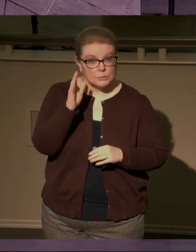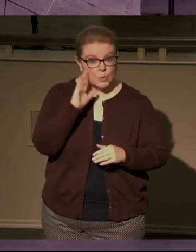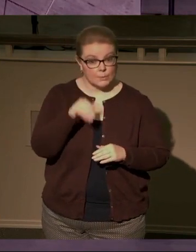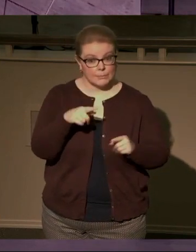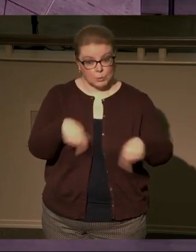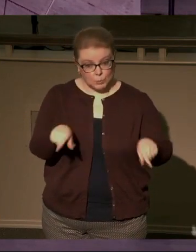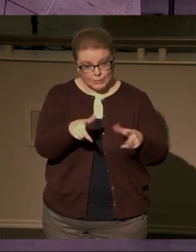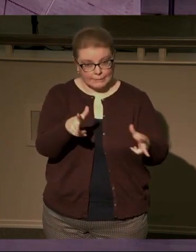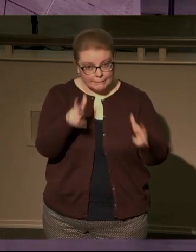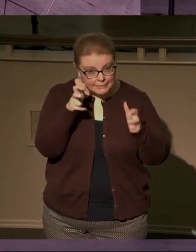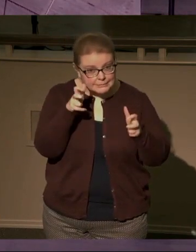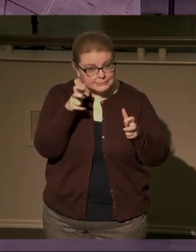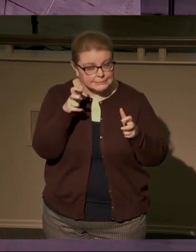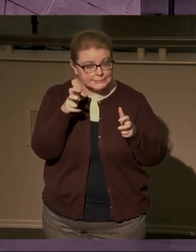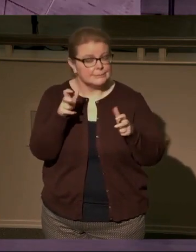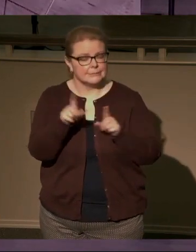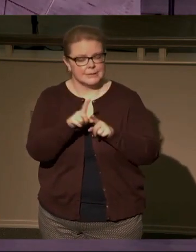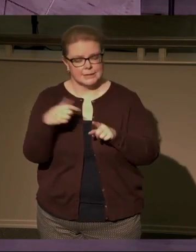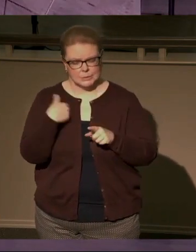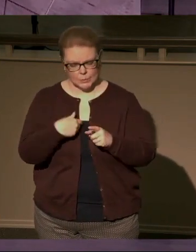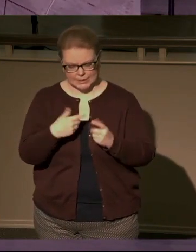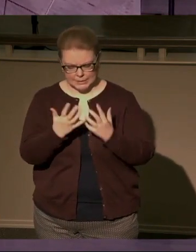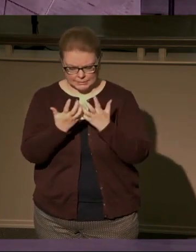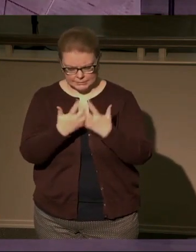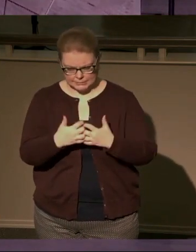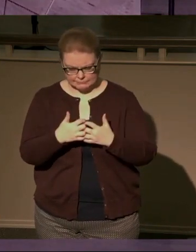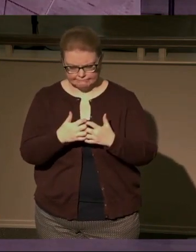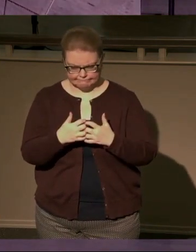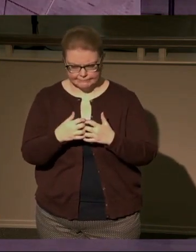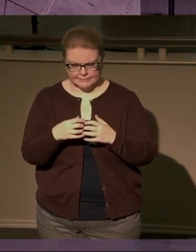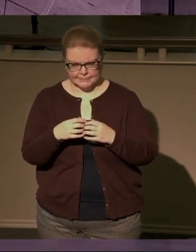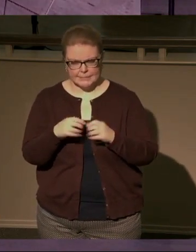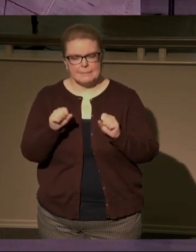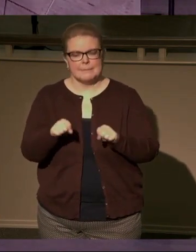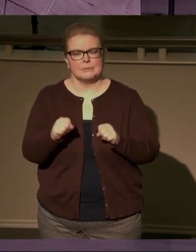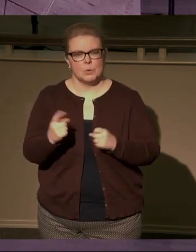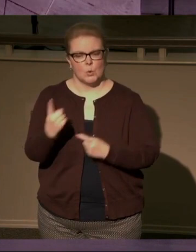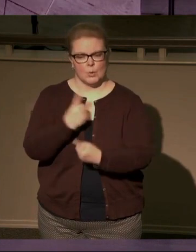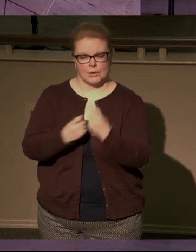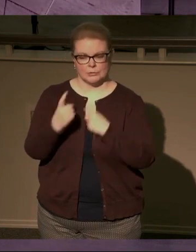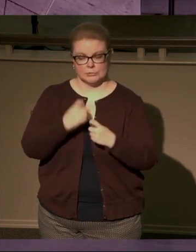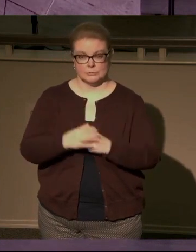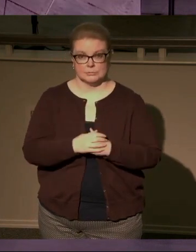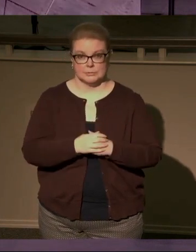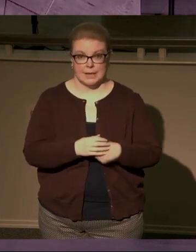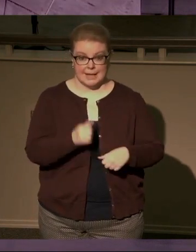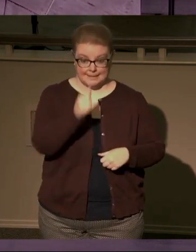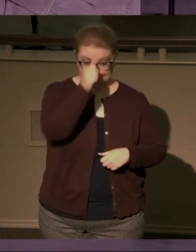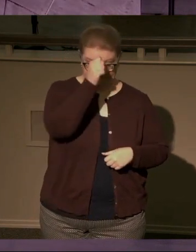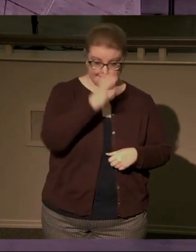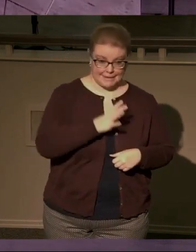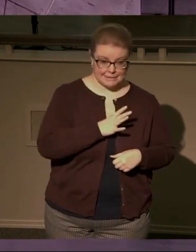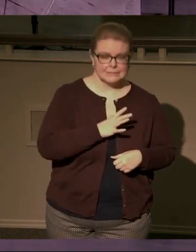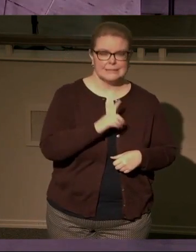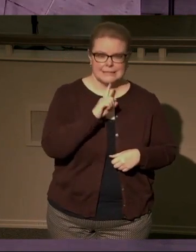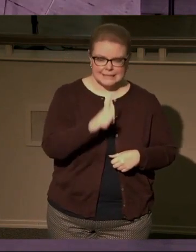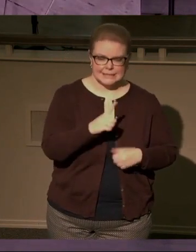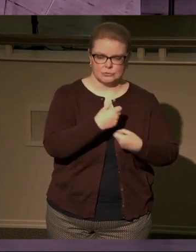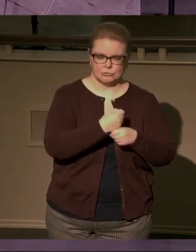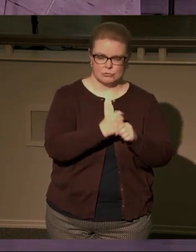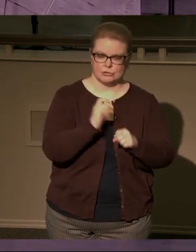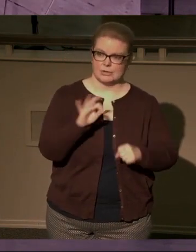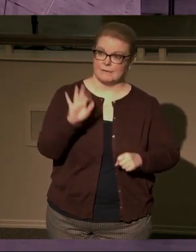you work through the potential questions that you're getting. Masculinity is a creation of